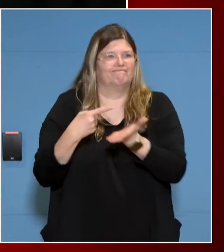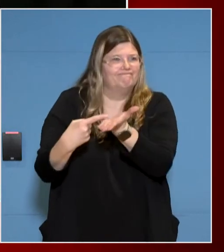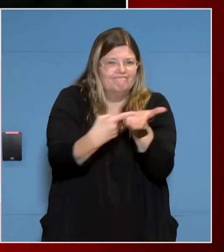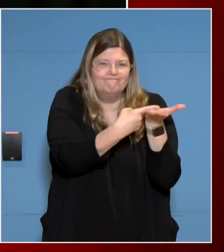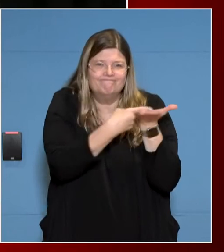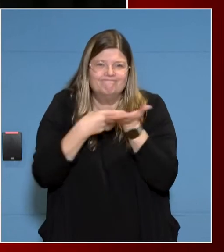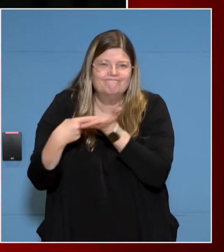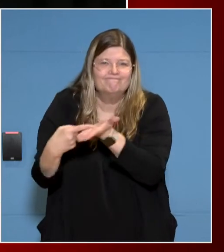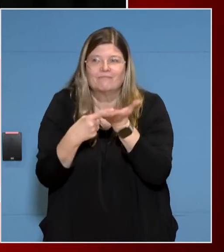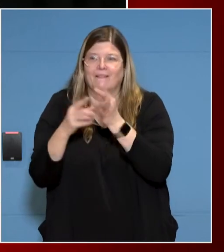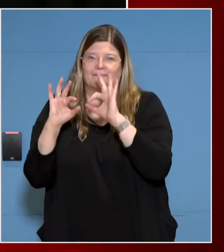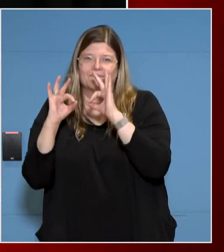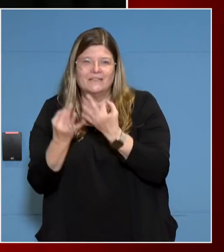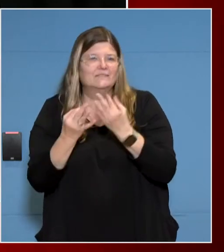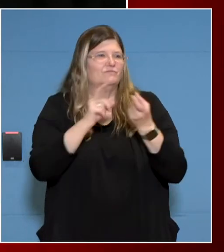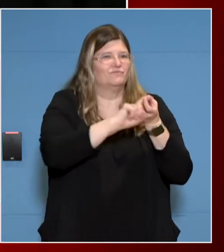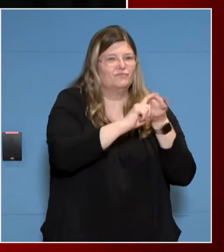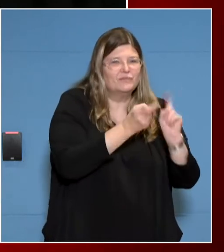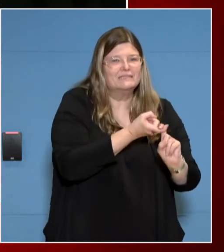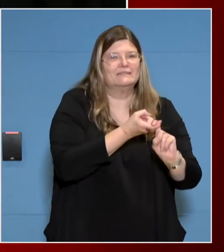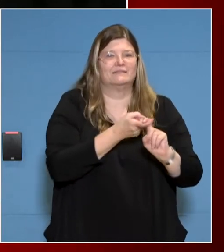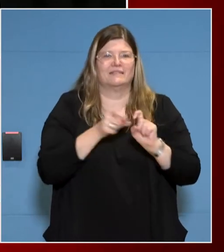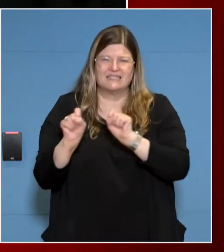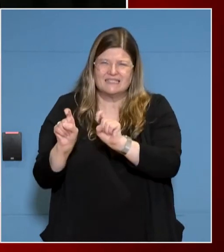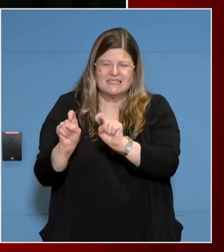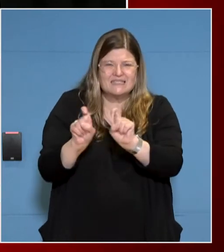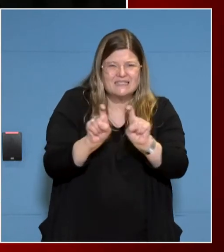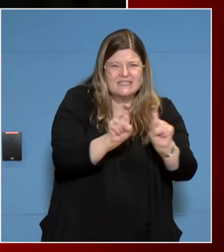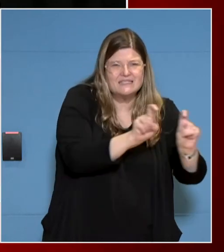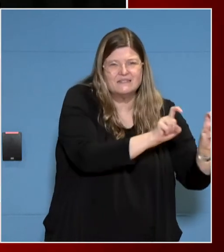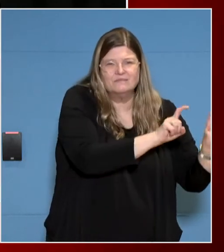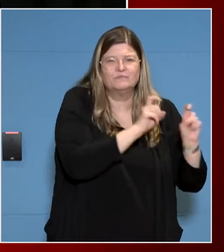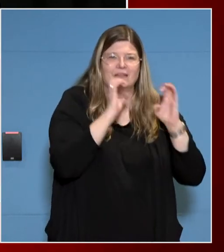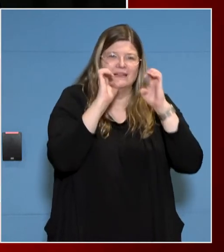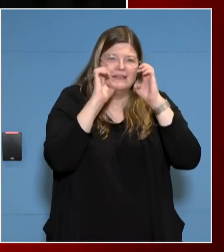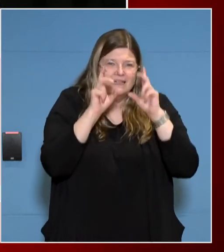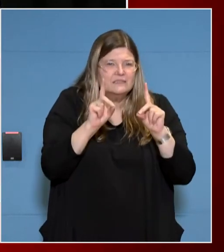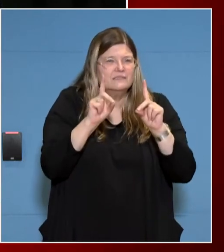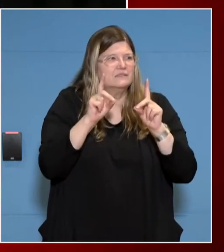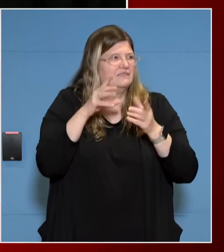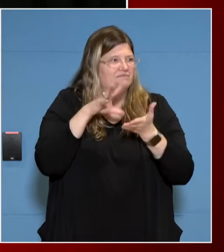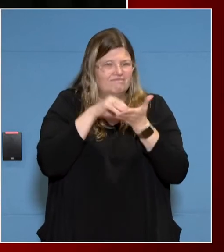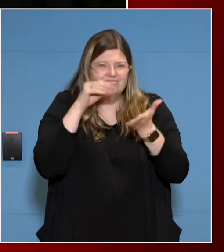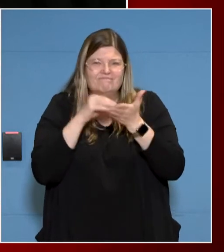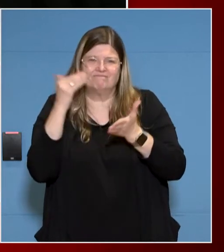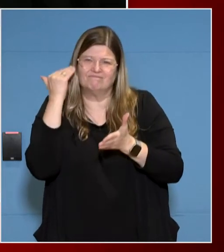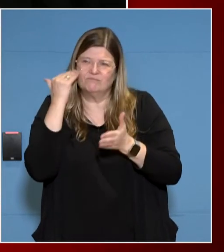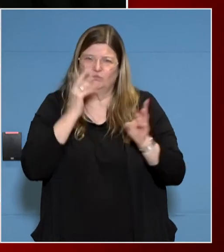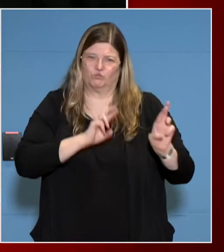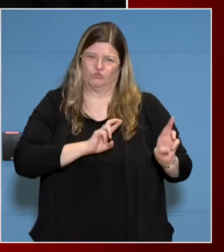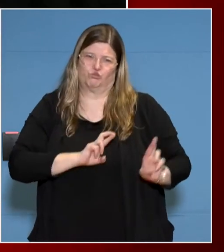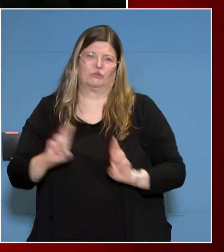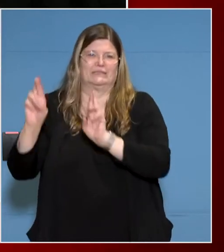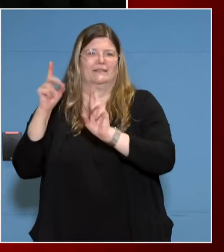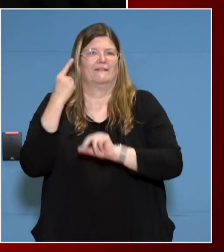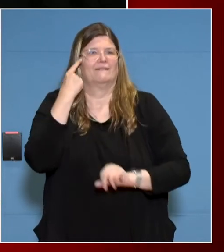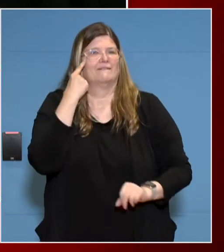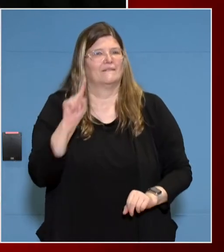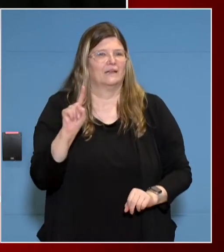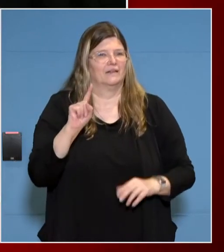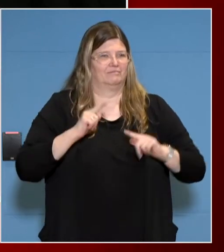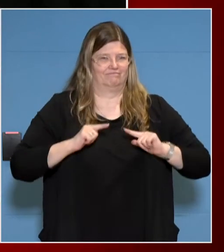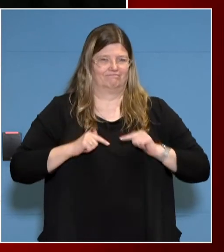friends who are asking questions, educating themselves so that they're prepared when it's their turn. And